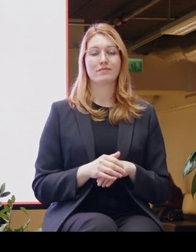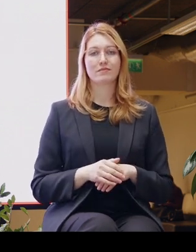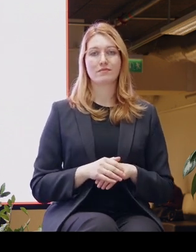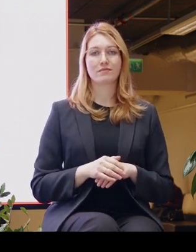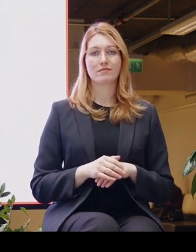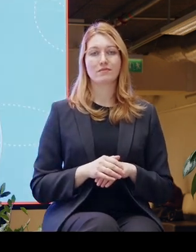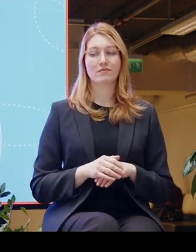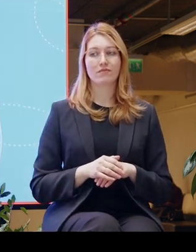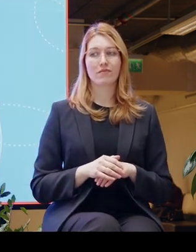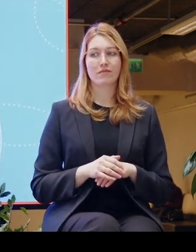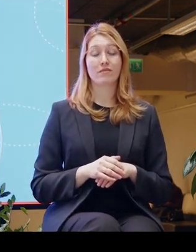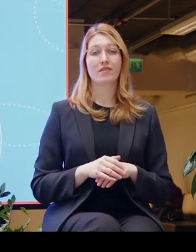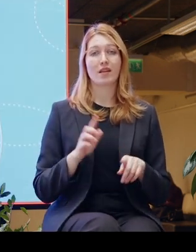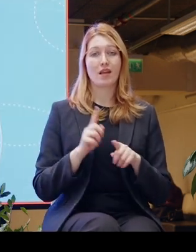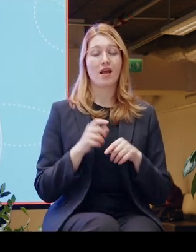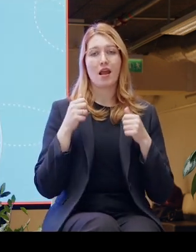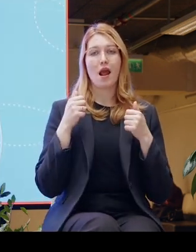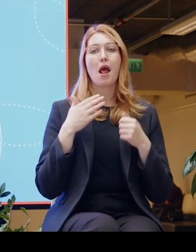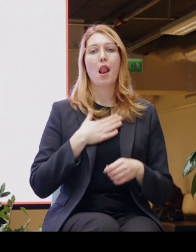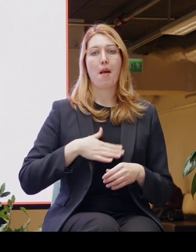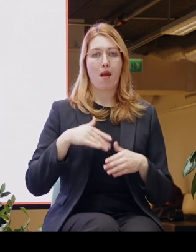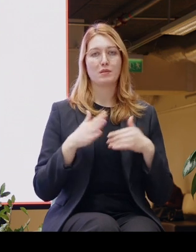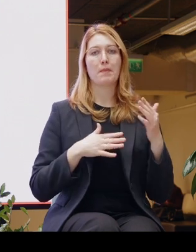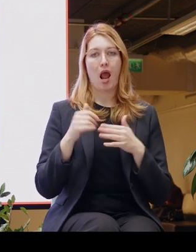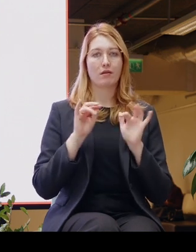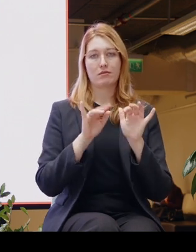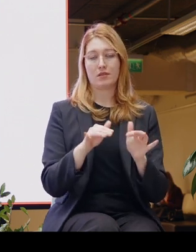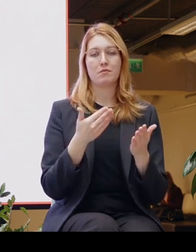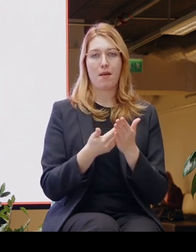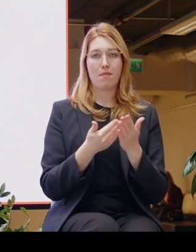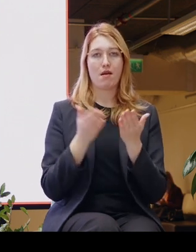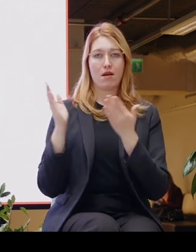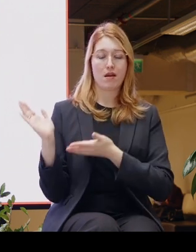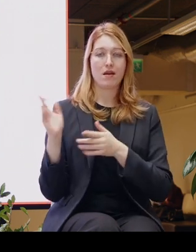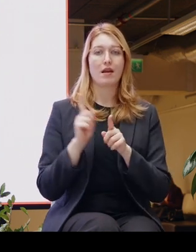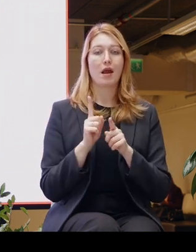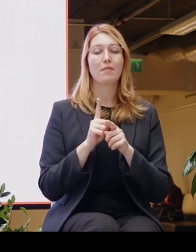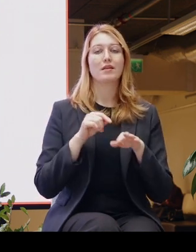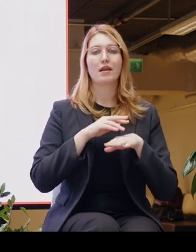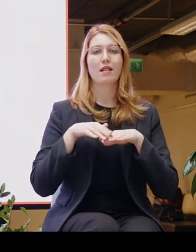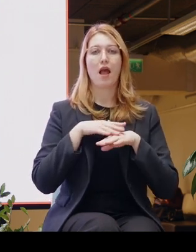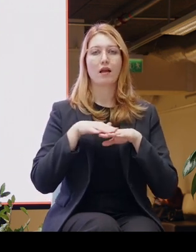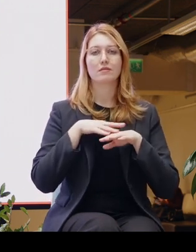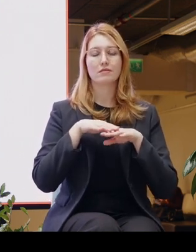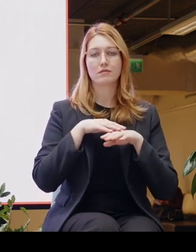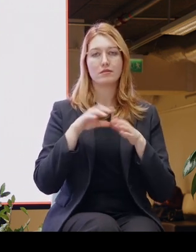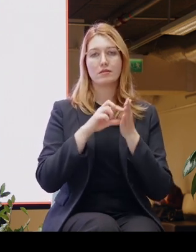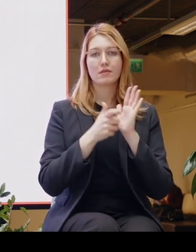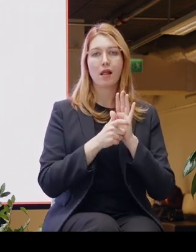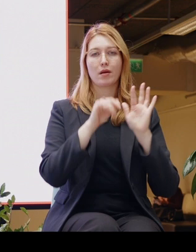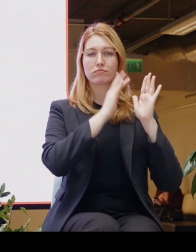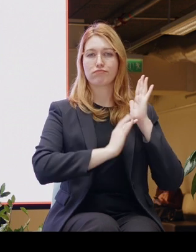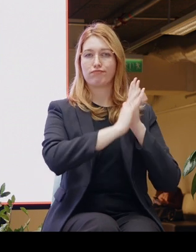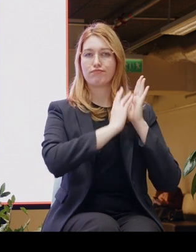Here is some good examples. Here we see tactile room plans and texts,